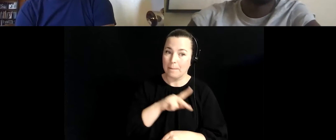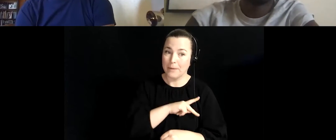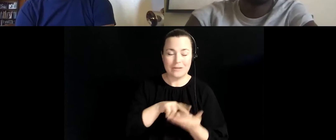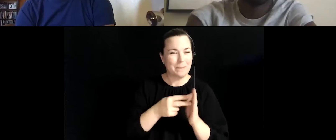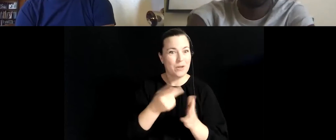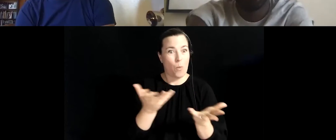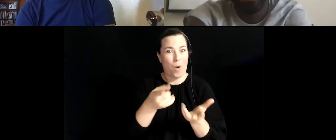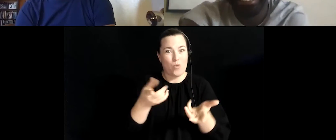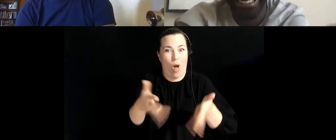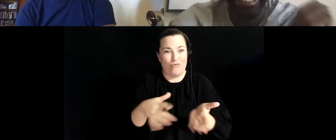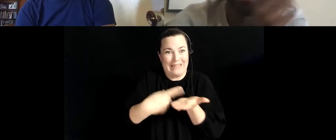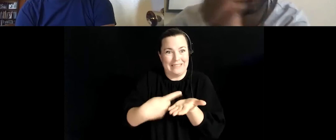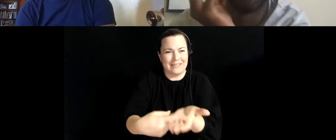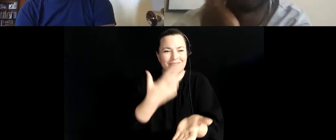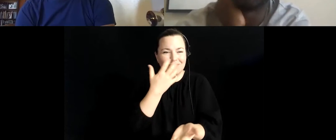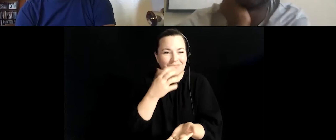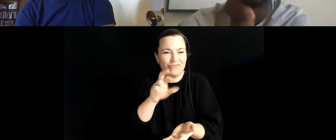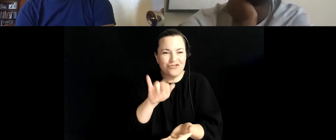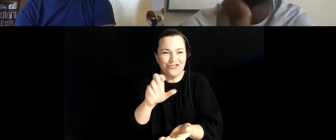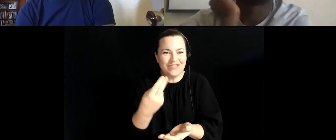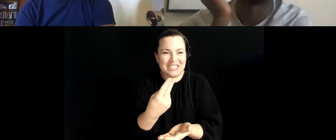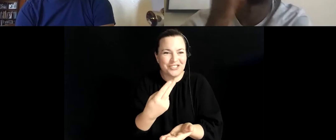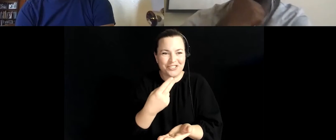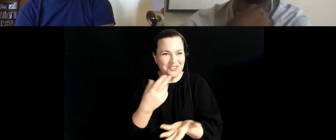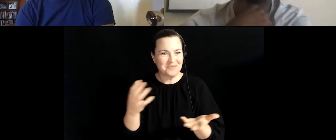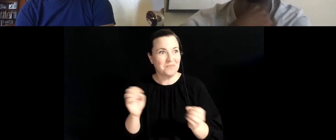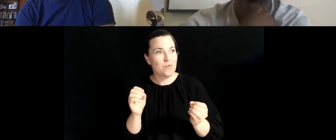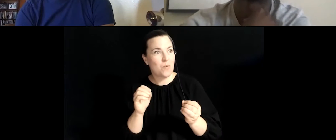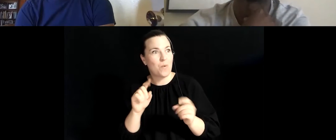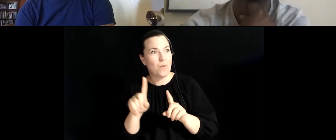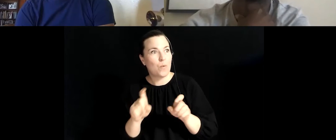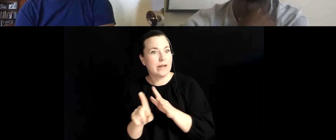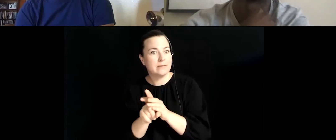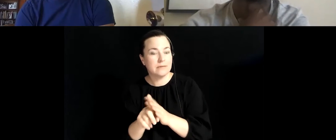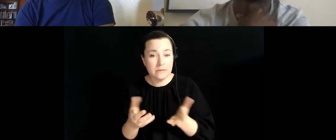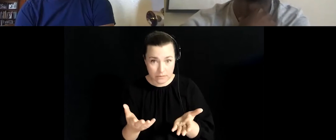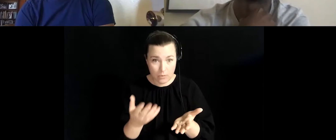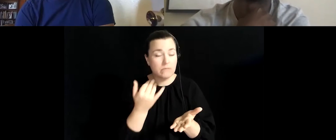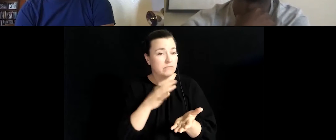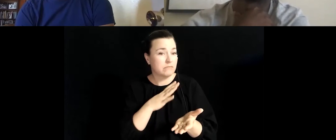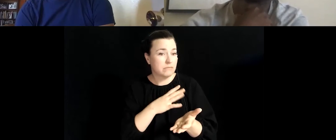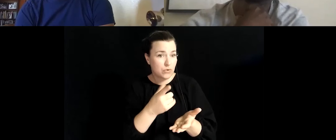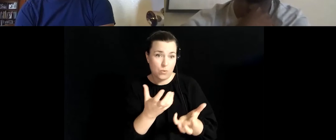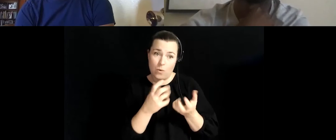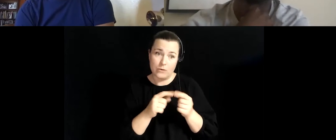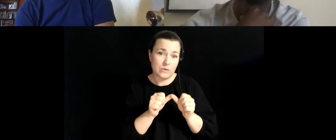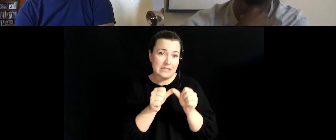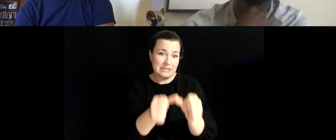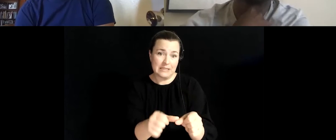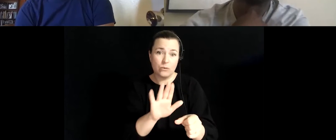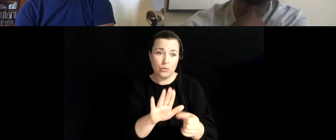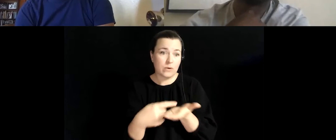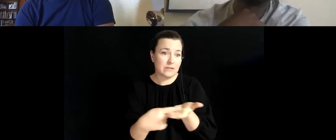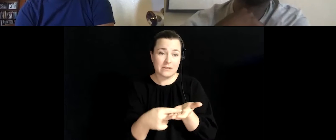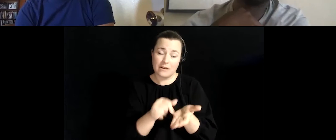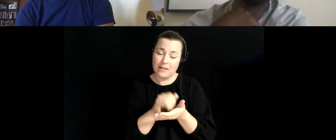rich. And yeah, if you'd like to continue, that would also just be great. I think